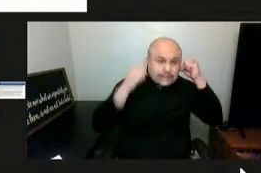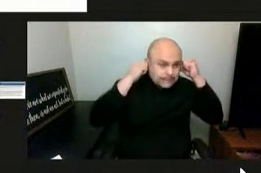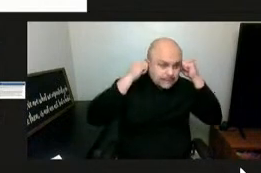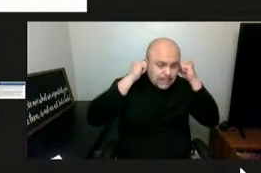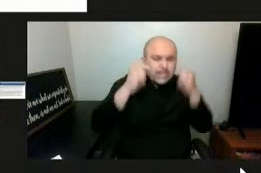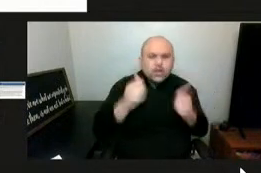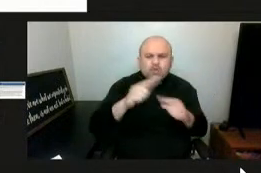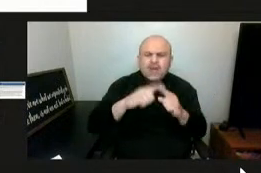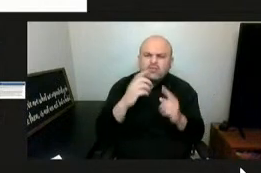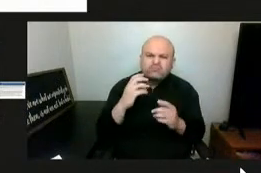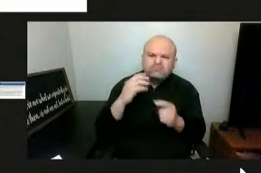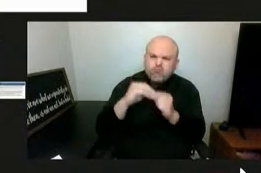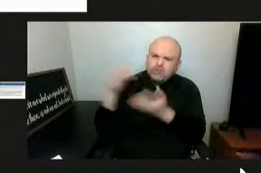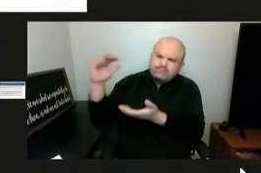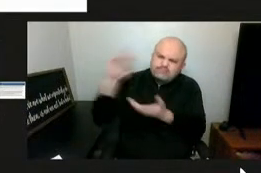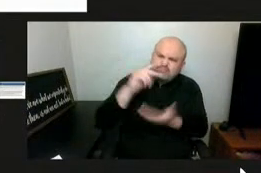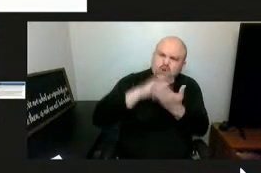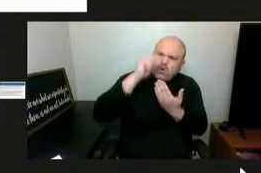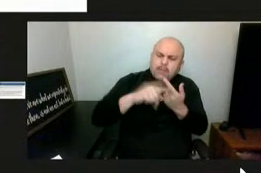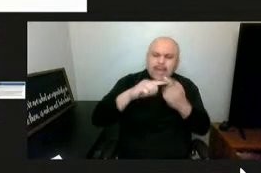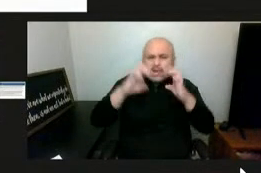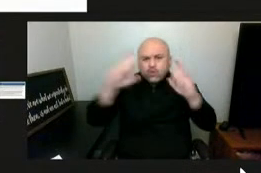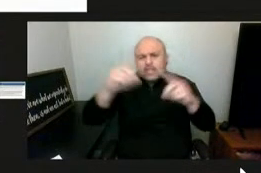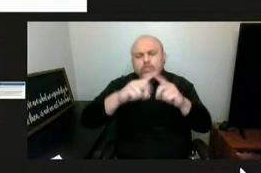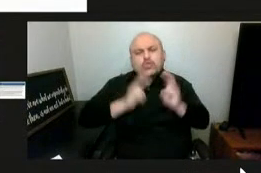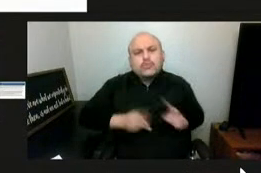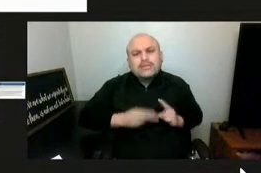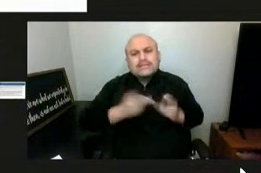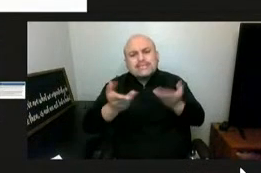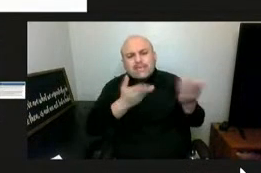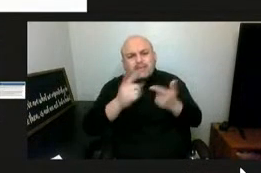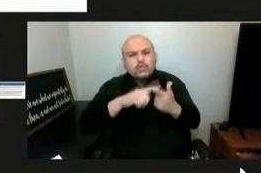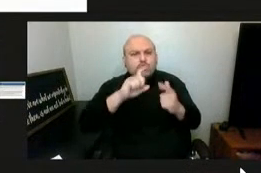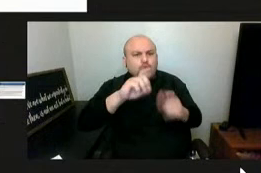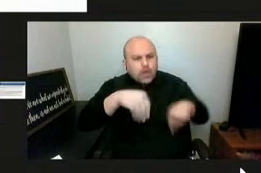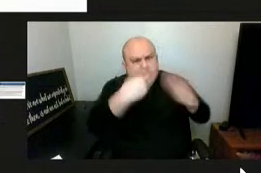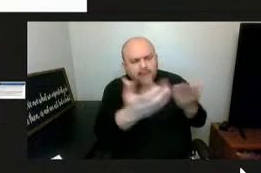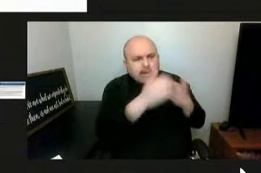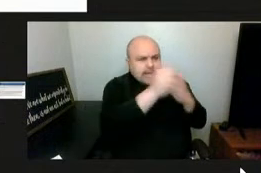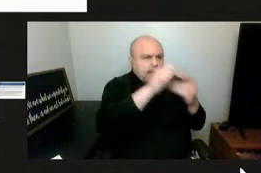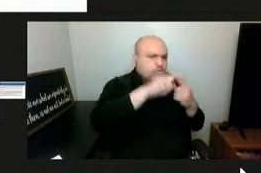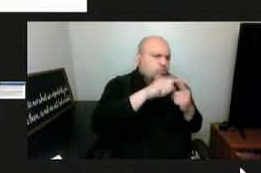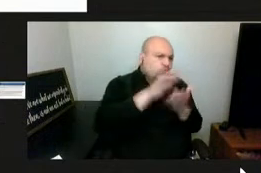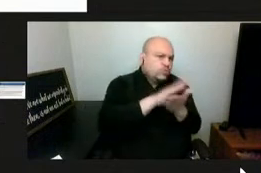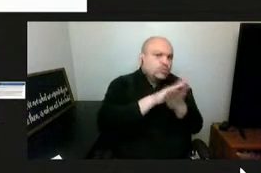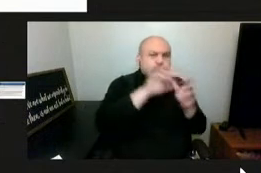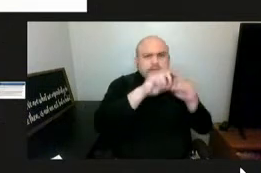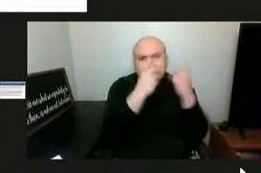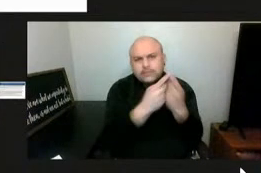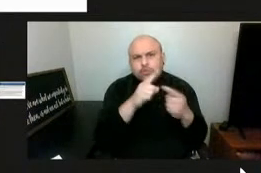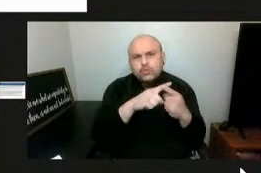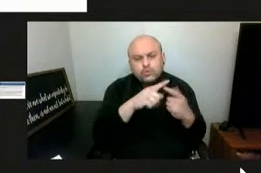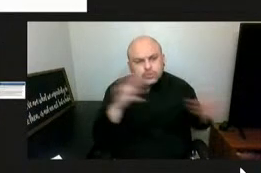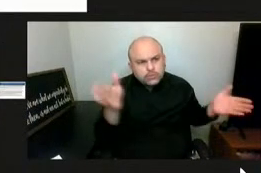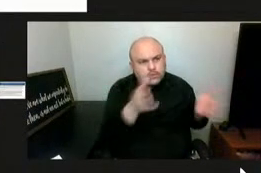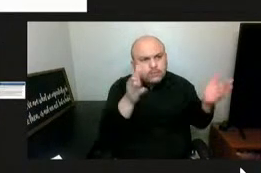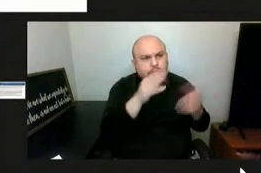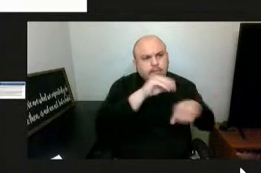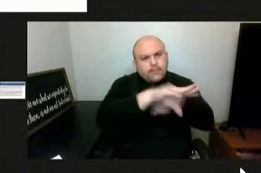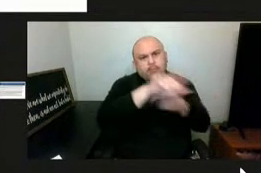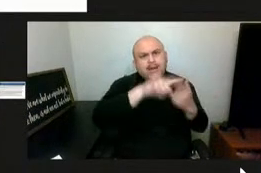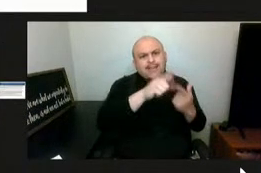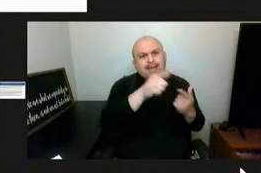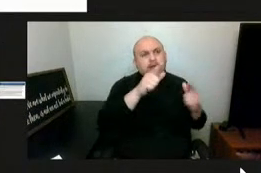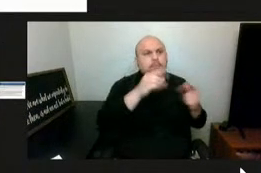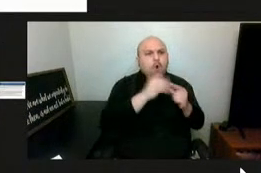collaboration between education and Health and Human Services, should offer guidance to school districts to inform the development of a comprehensive plan